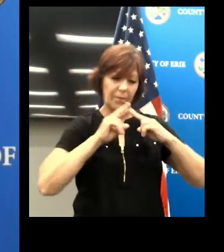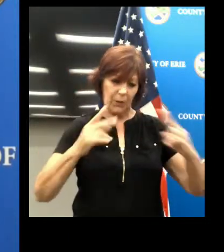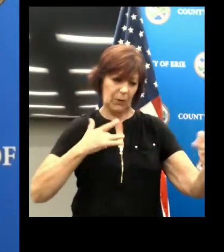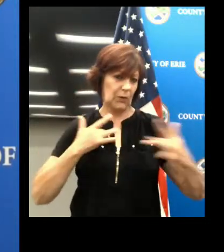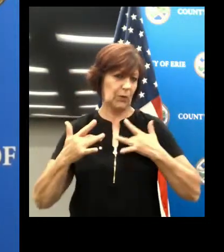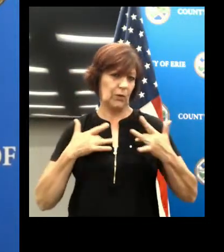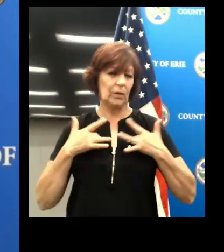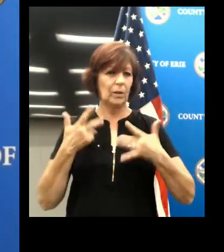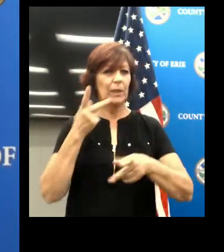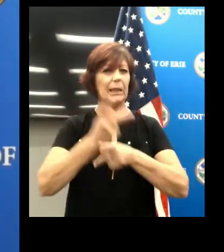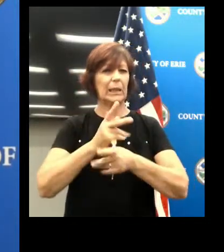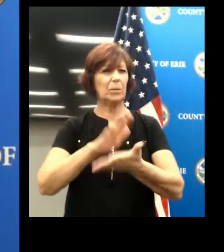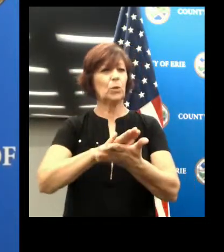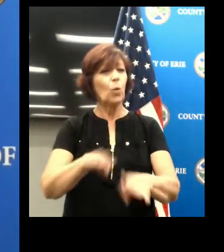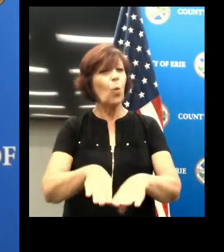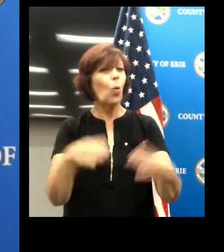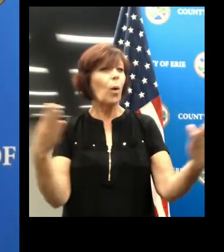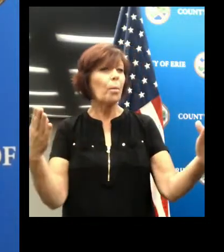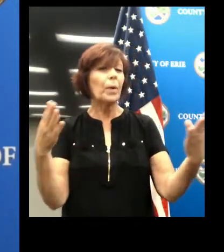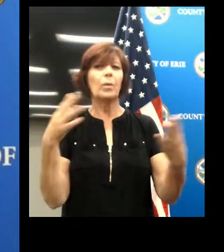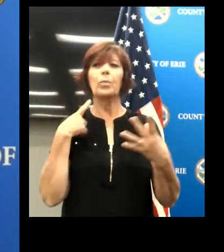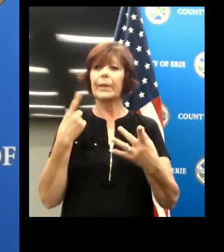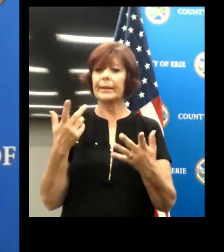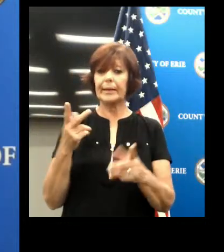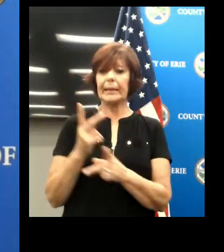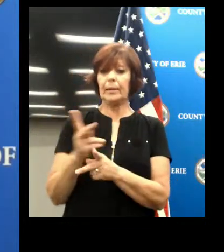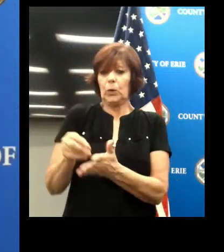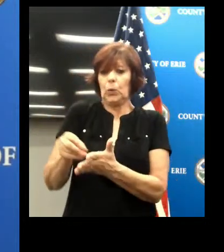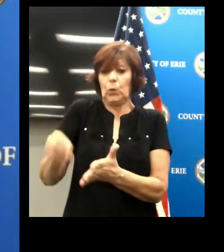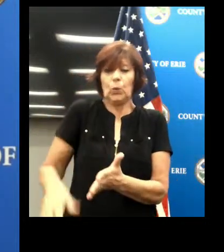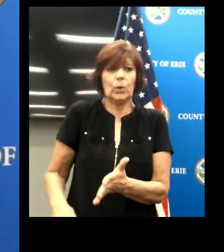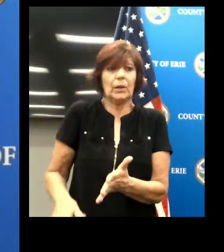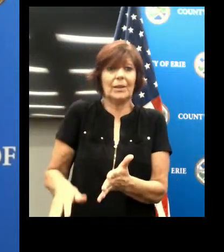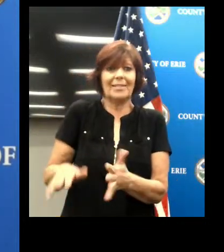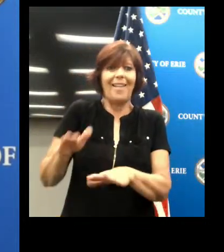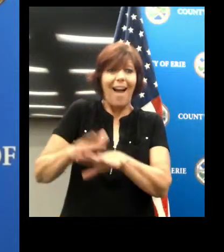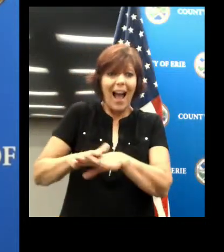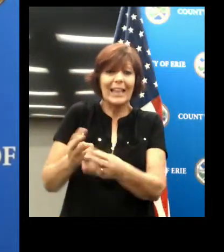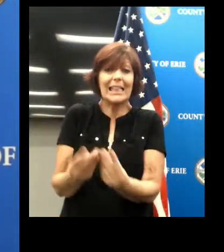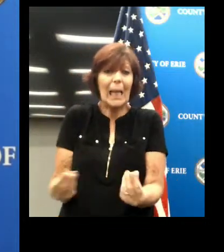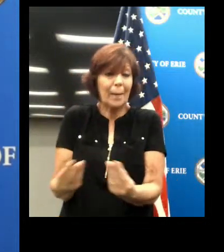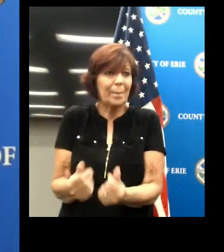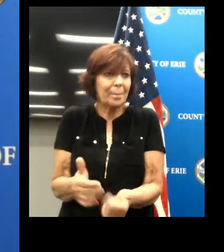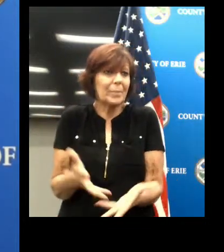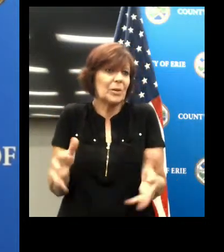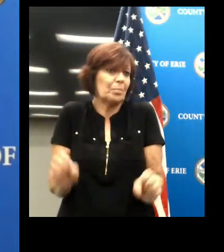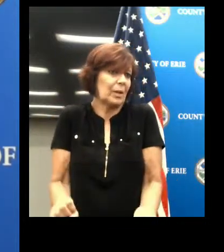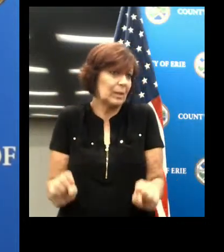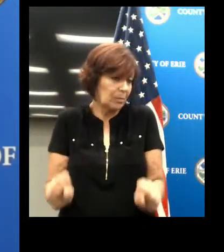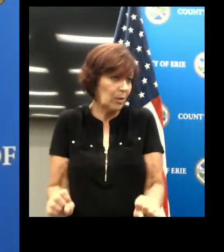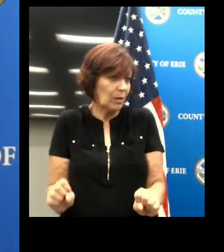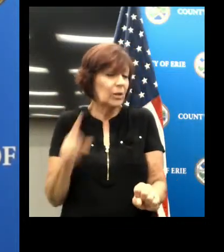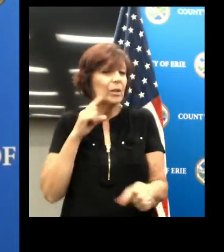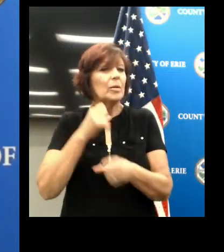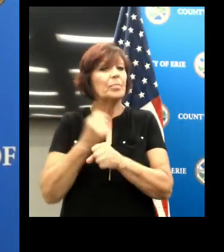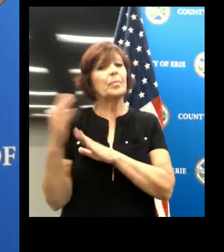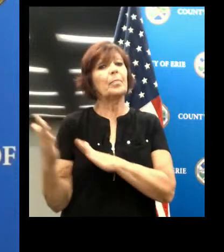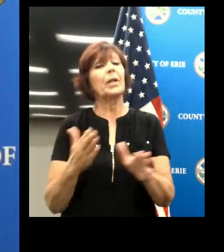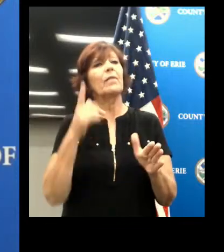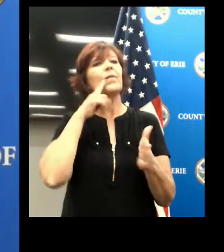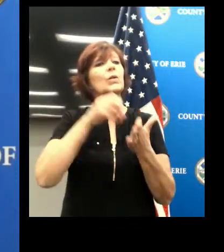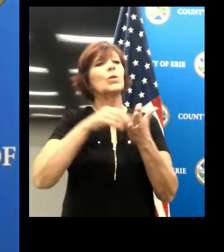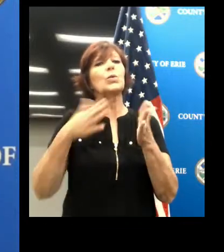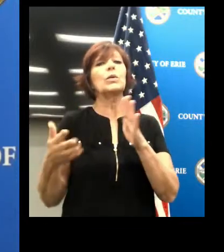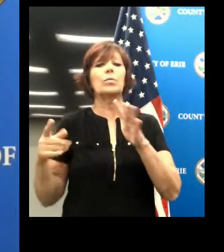want to keep the schools open. They want to keep their kids, their students on campus as much as possible. So they're making plans for students to